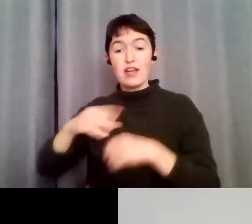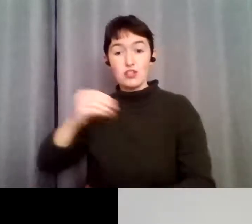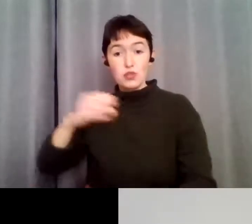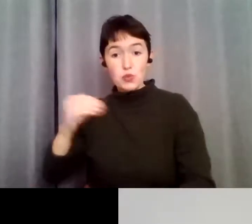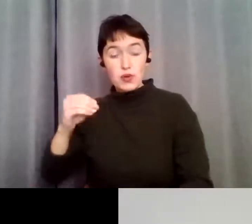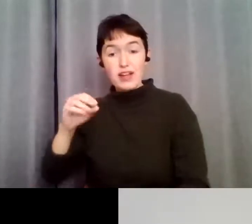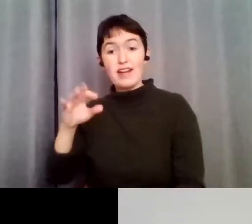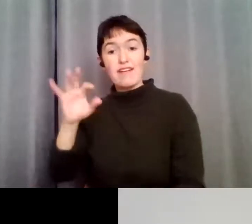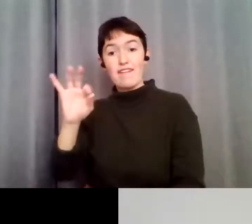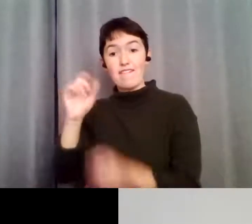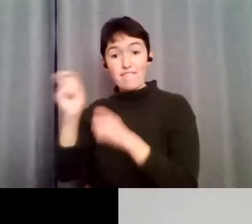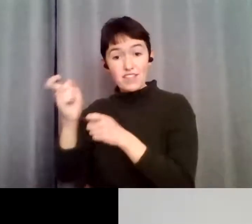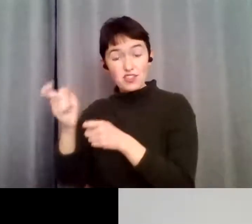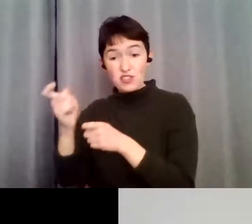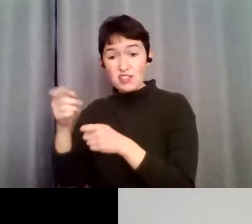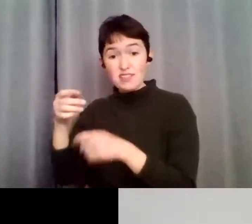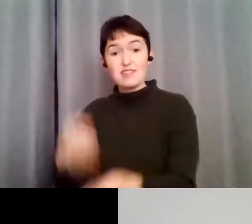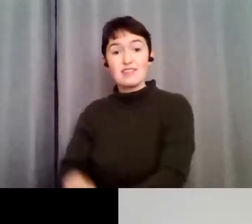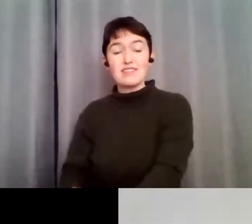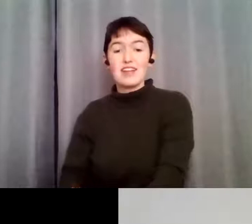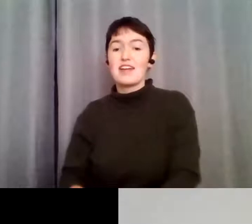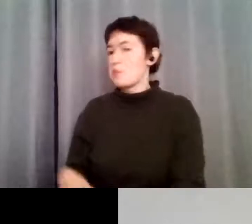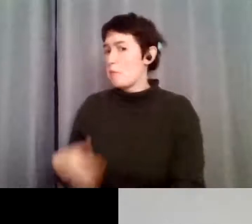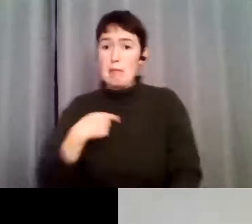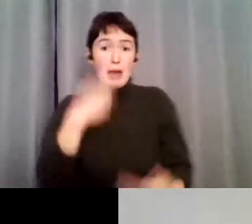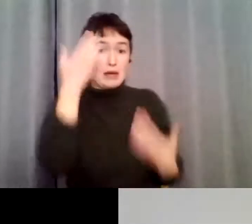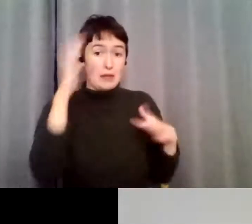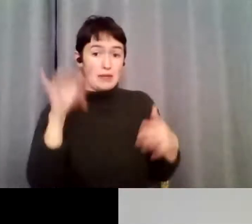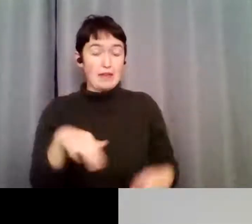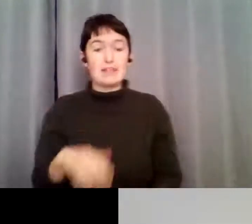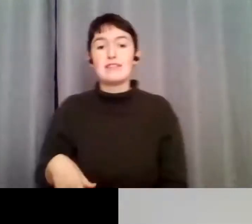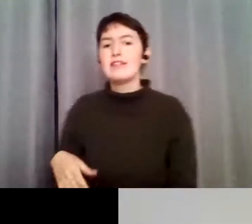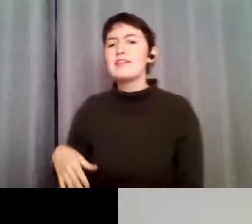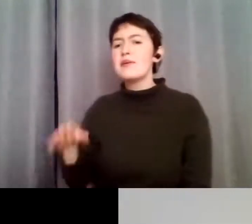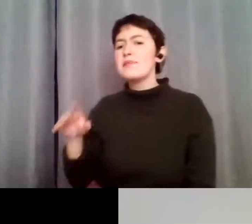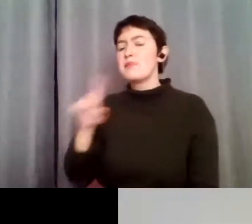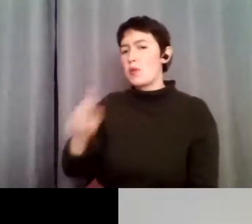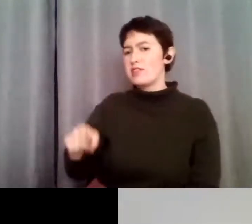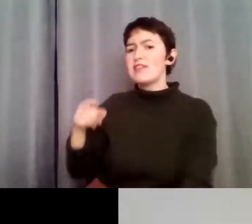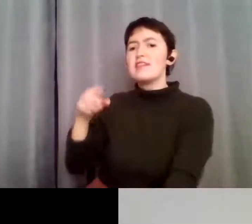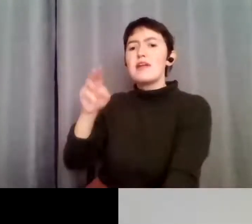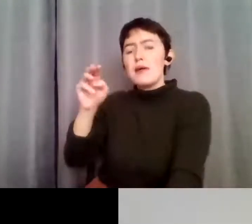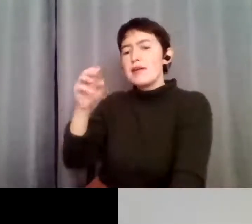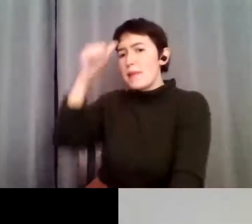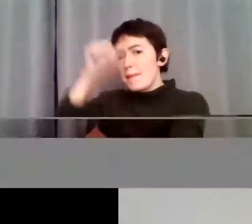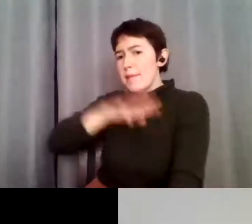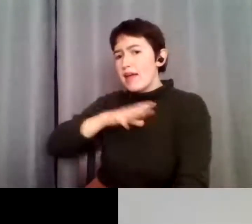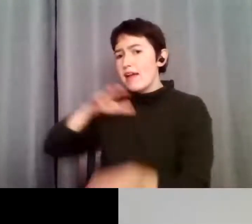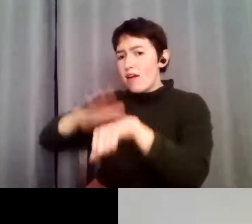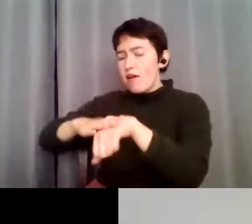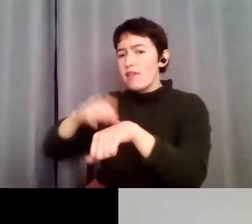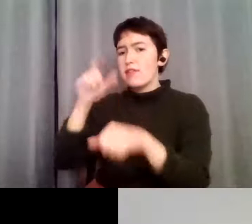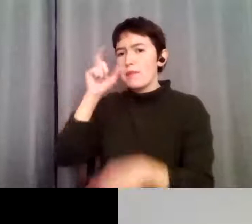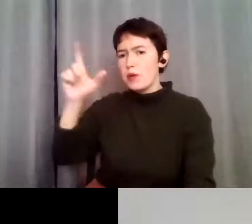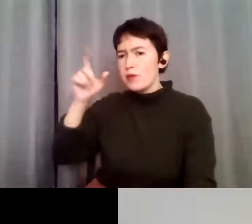question is the man on the moon real? That's another